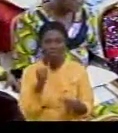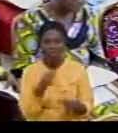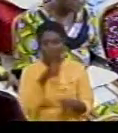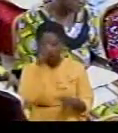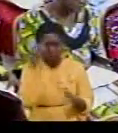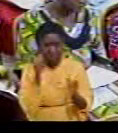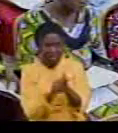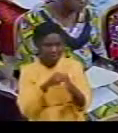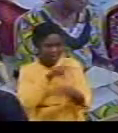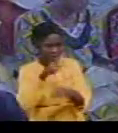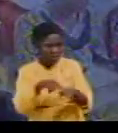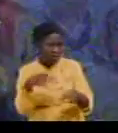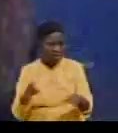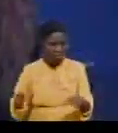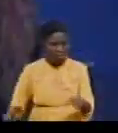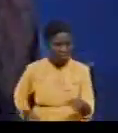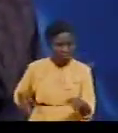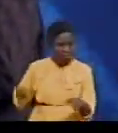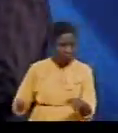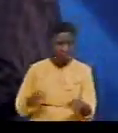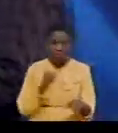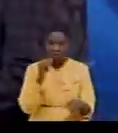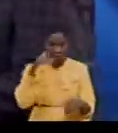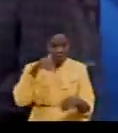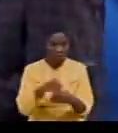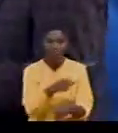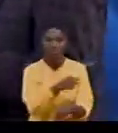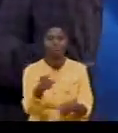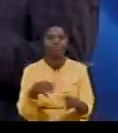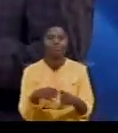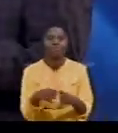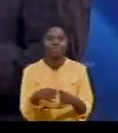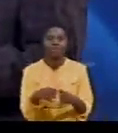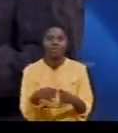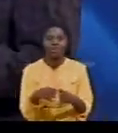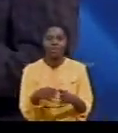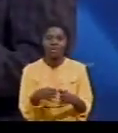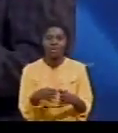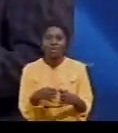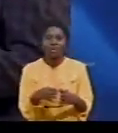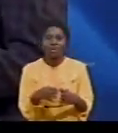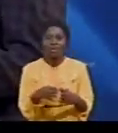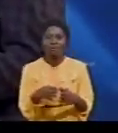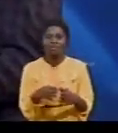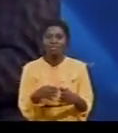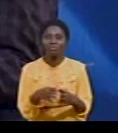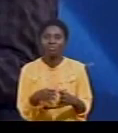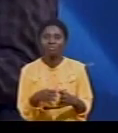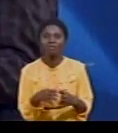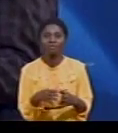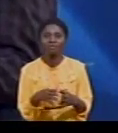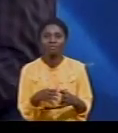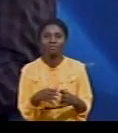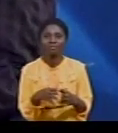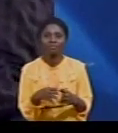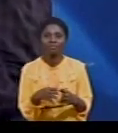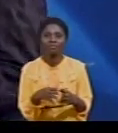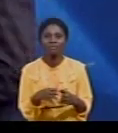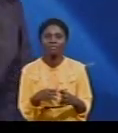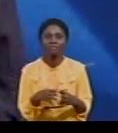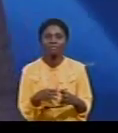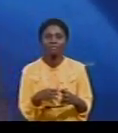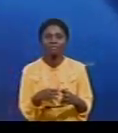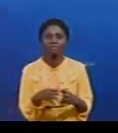not you. And when we call them nocturnal creatures,